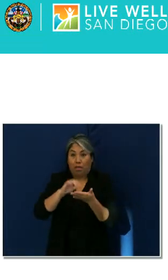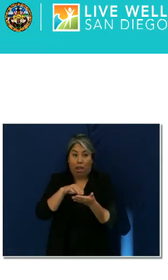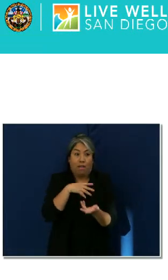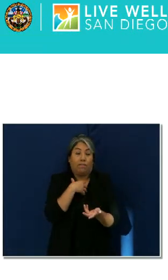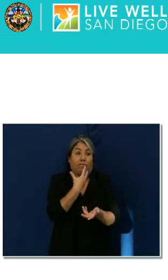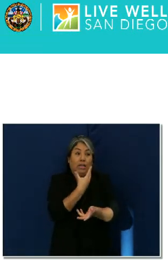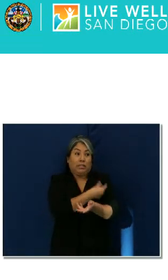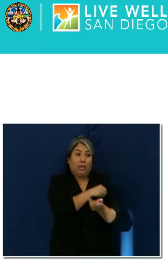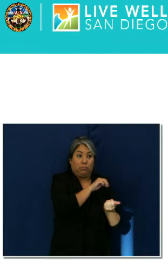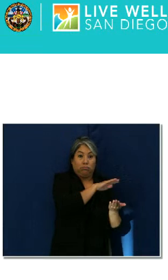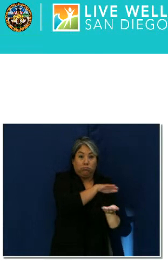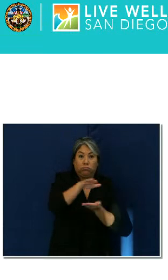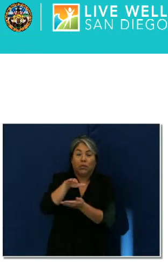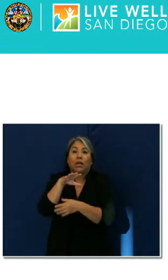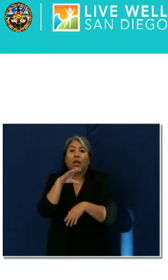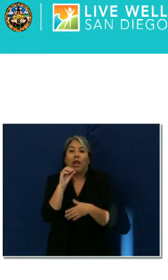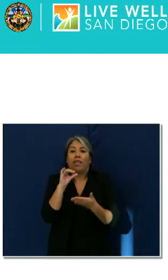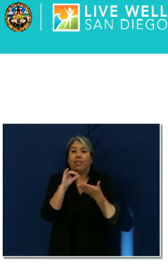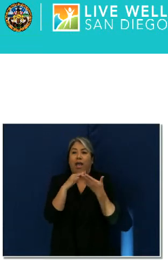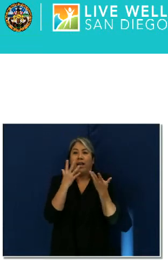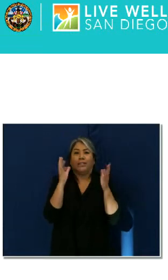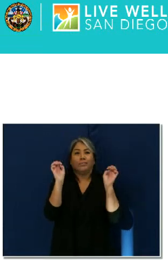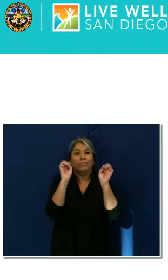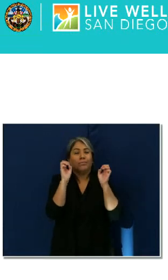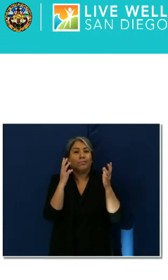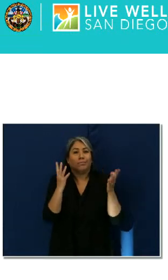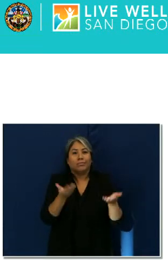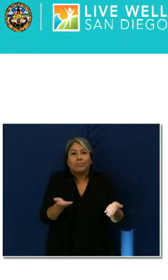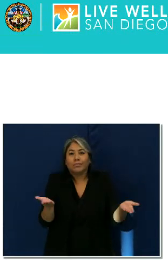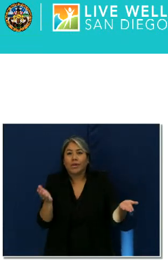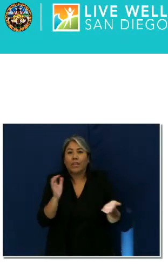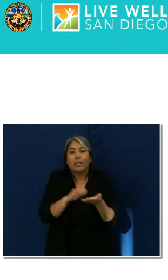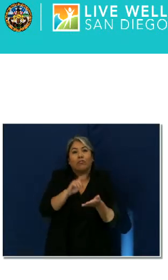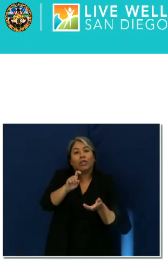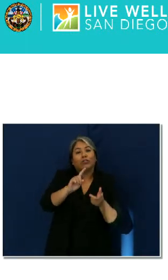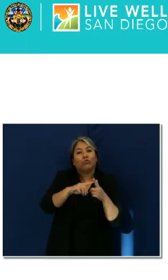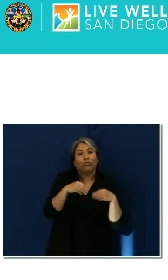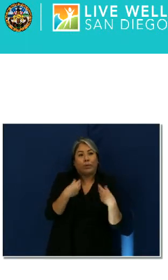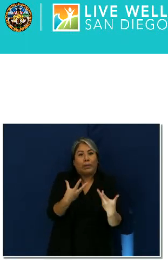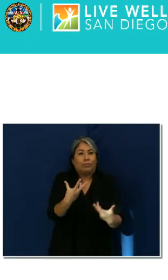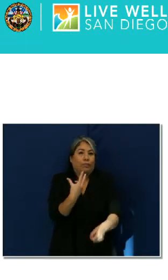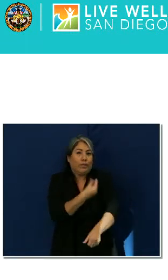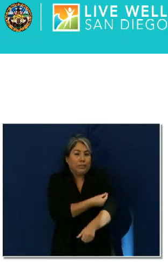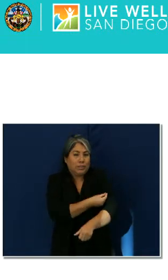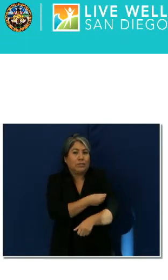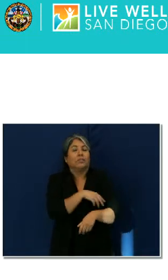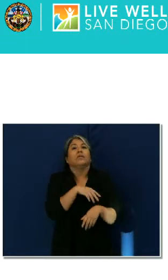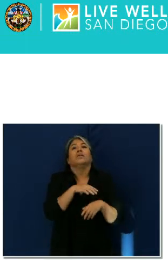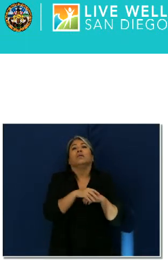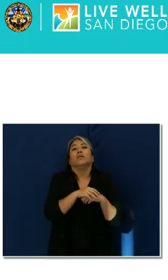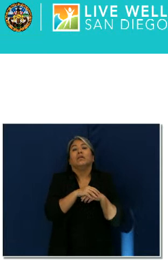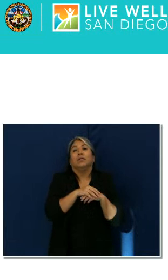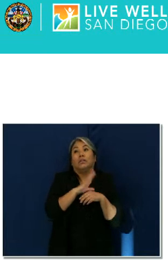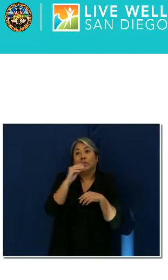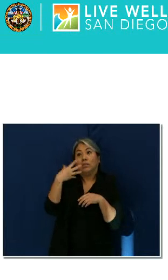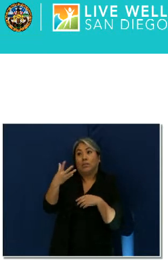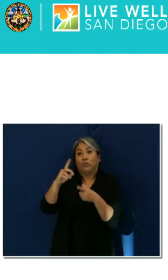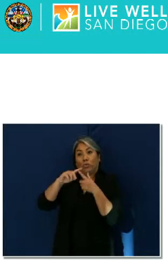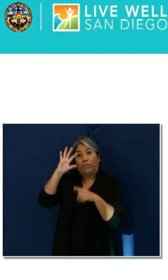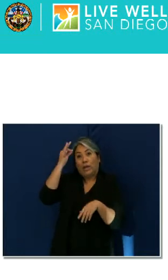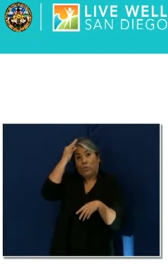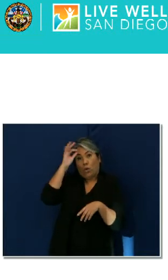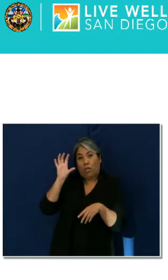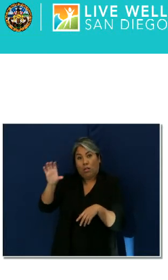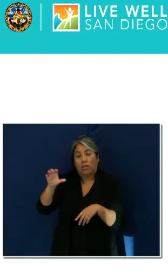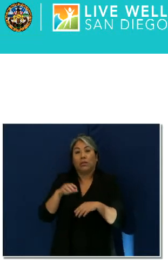and ancillary supplies, so these are the supplies needed to administer vaccine, directly to federal entities.